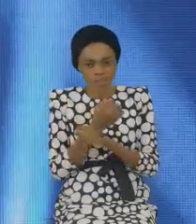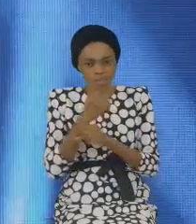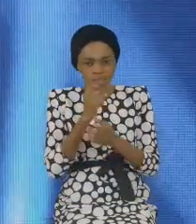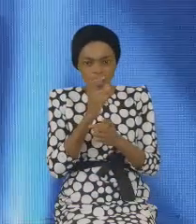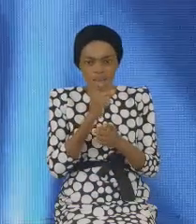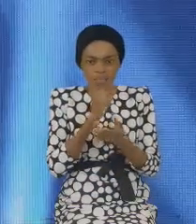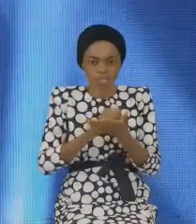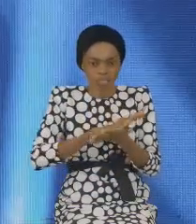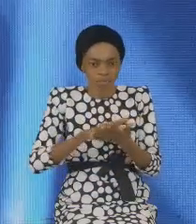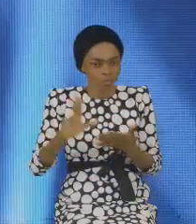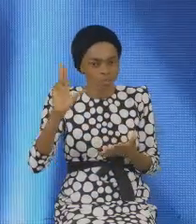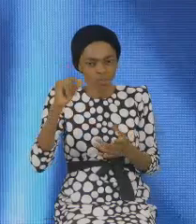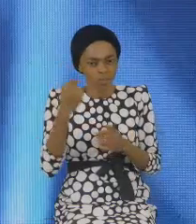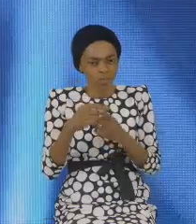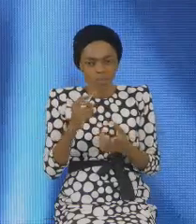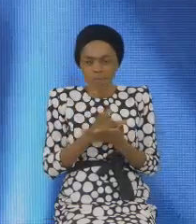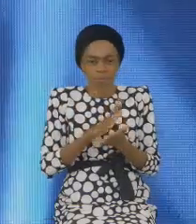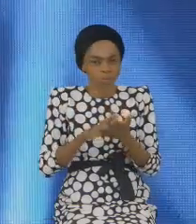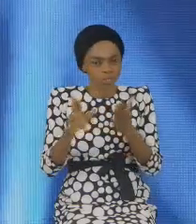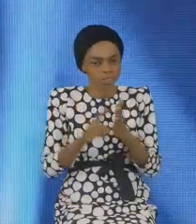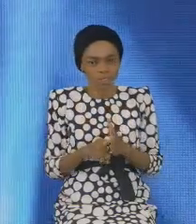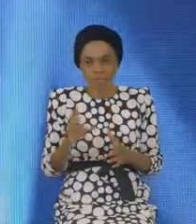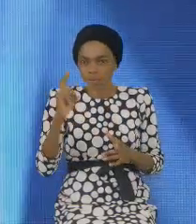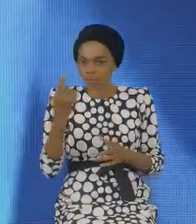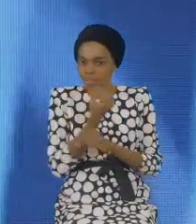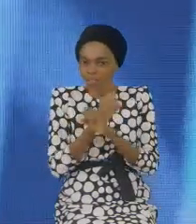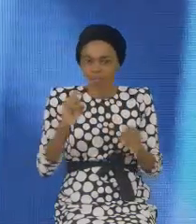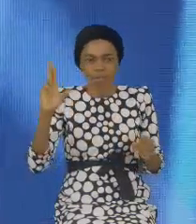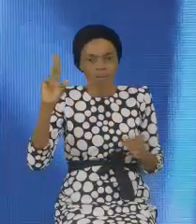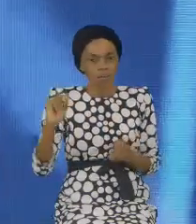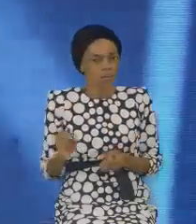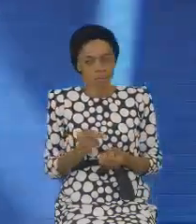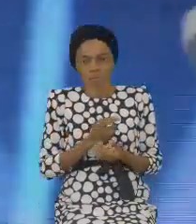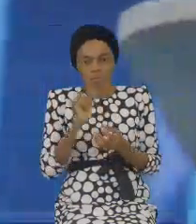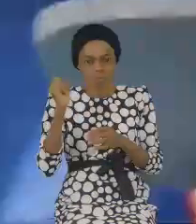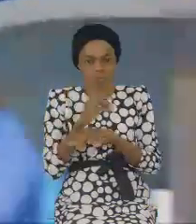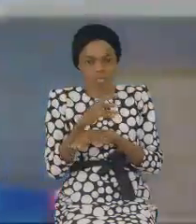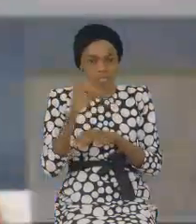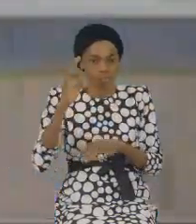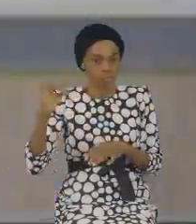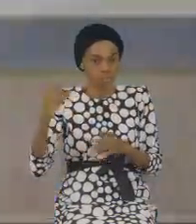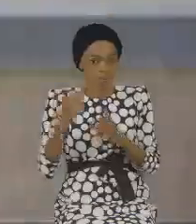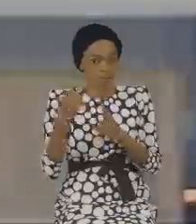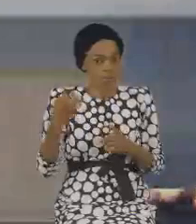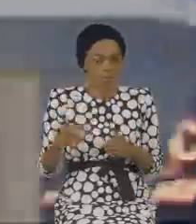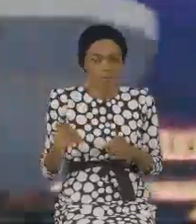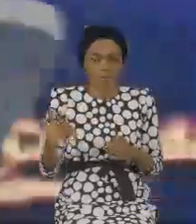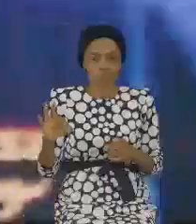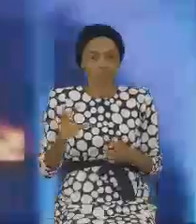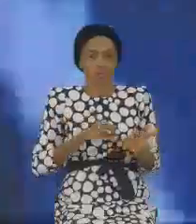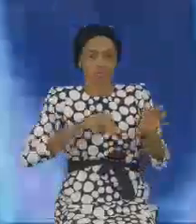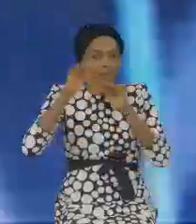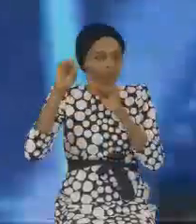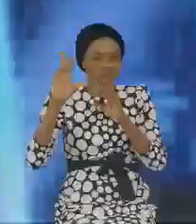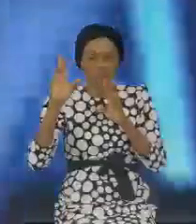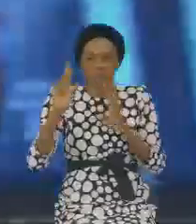No message of holiness there, only salvation. No message of the rapture there, only. No message of healing there. No message